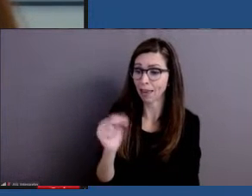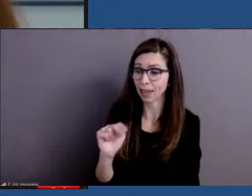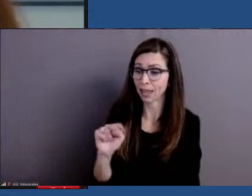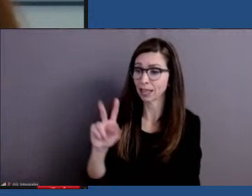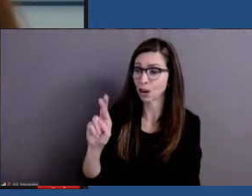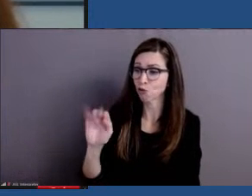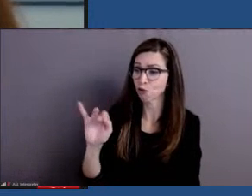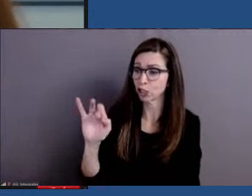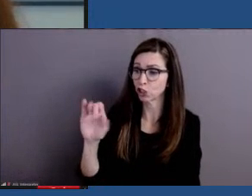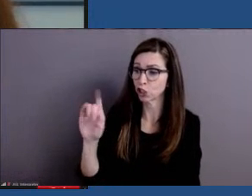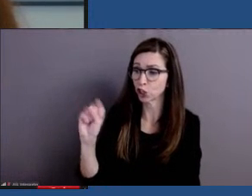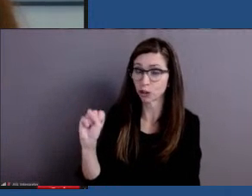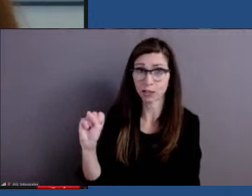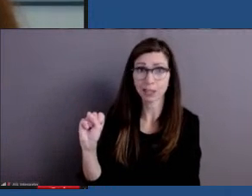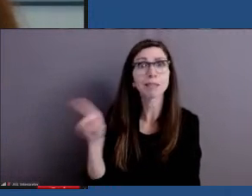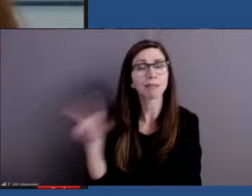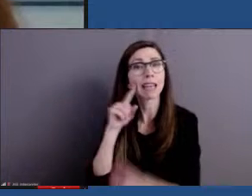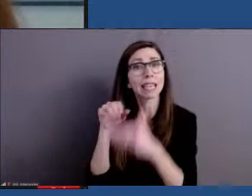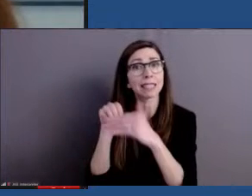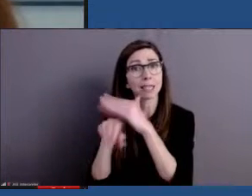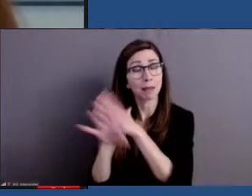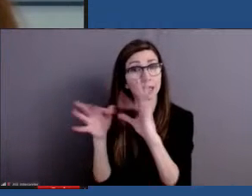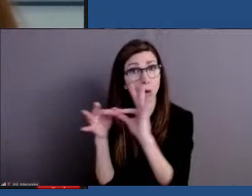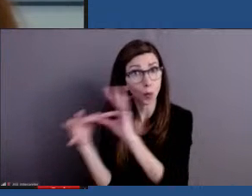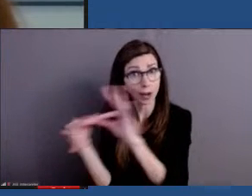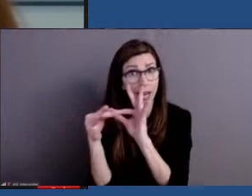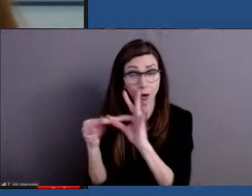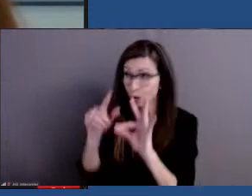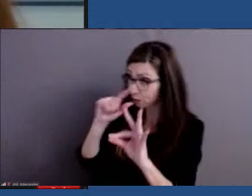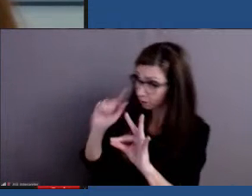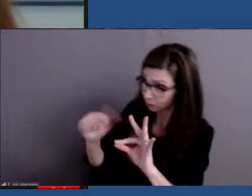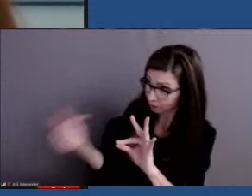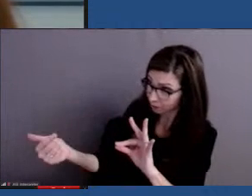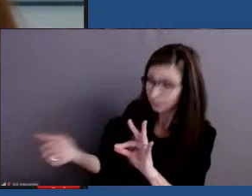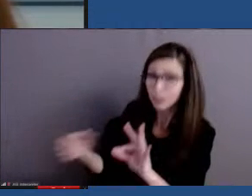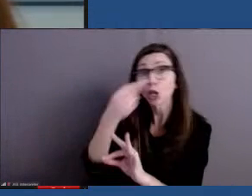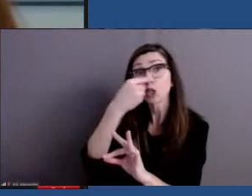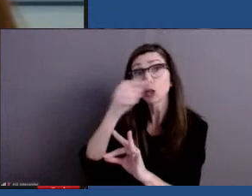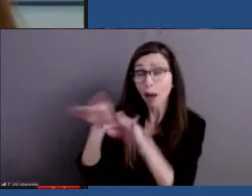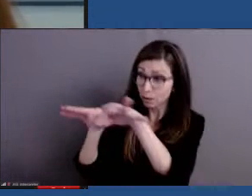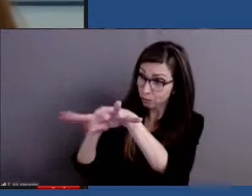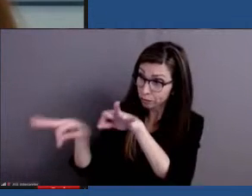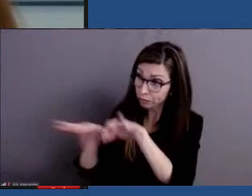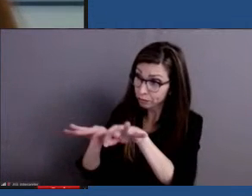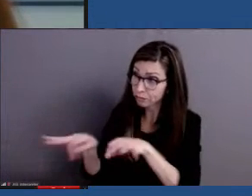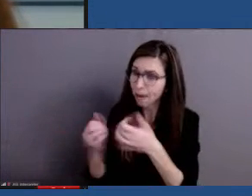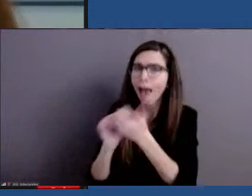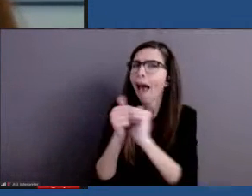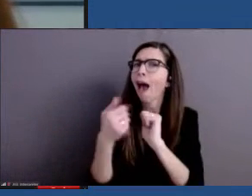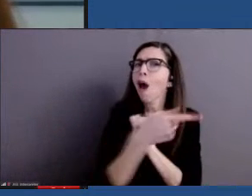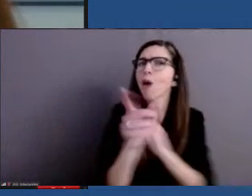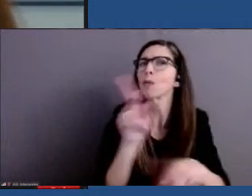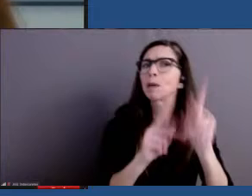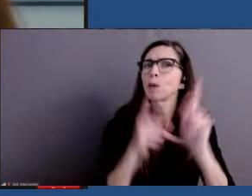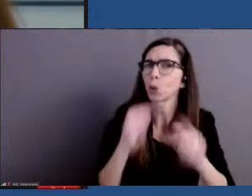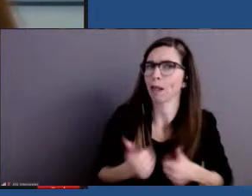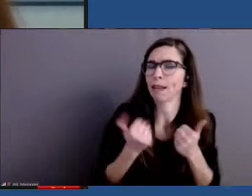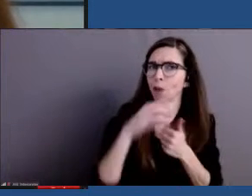Coordinator, to share all the different ways that residents can engage with us here at the city.